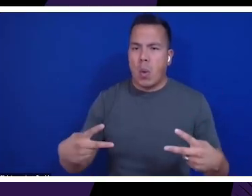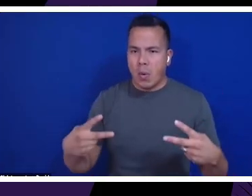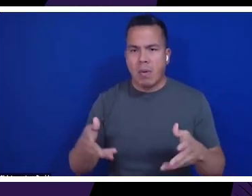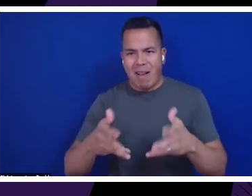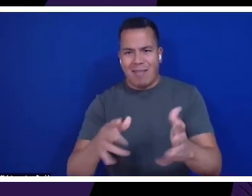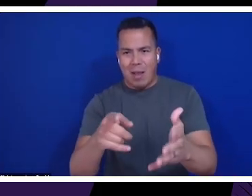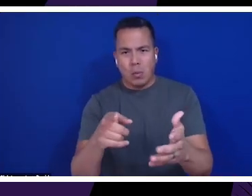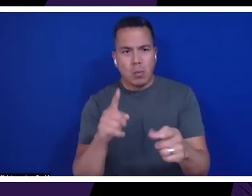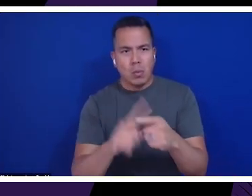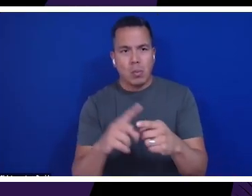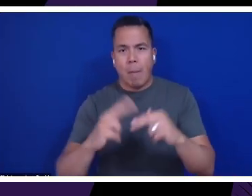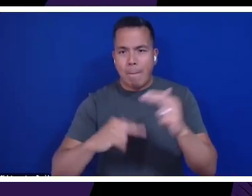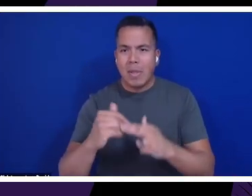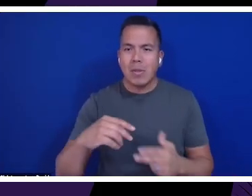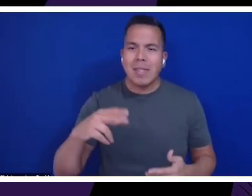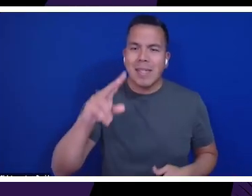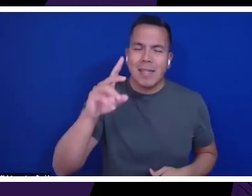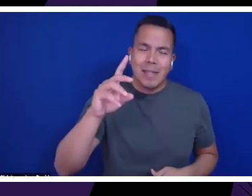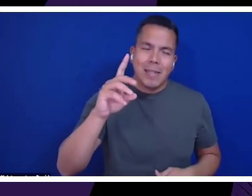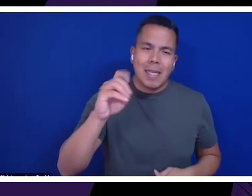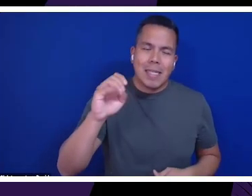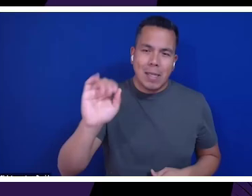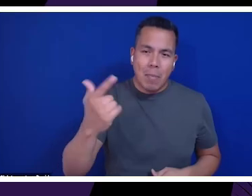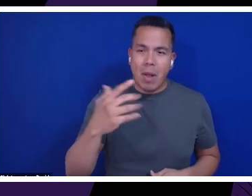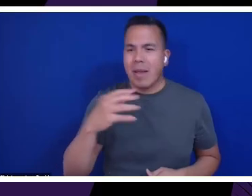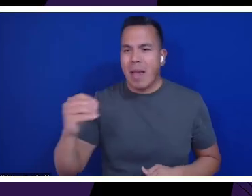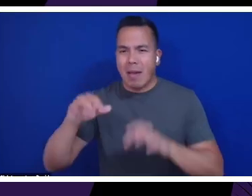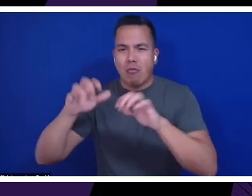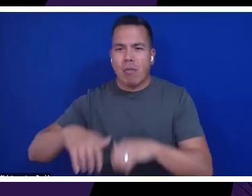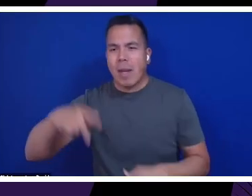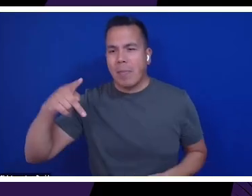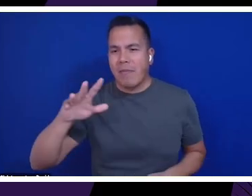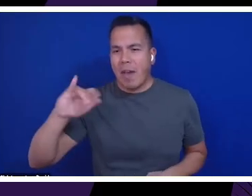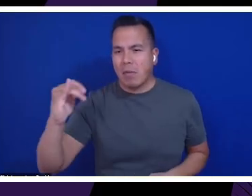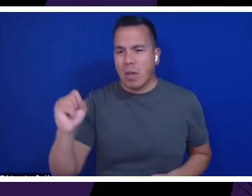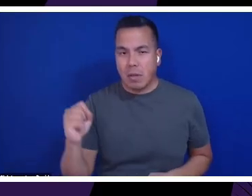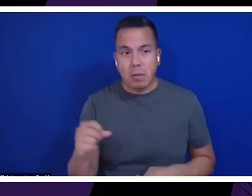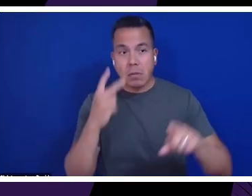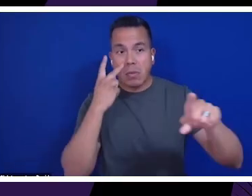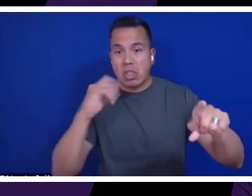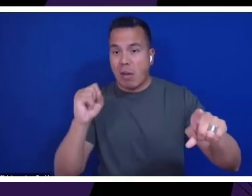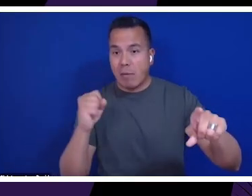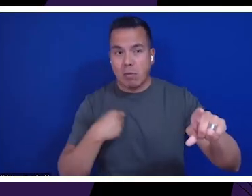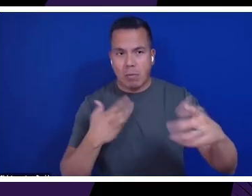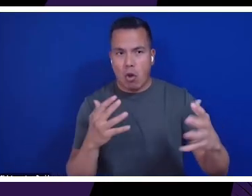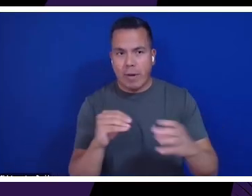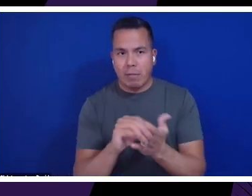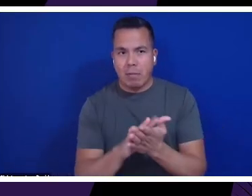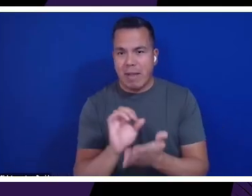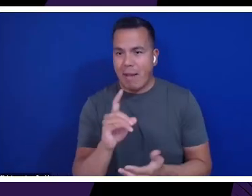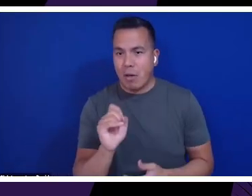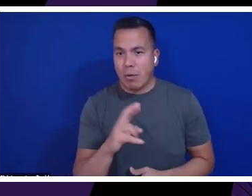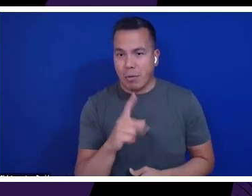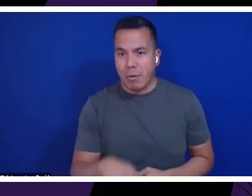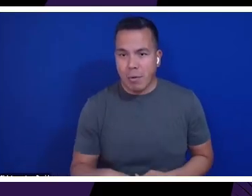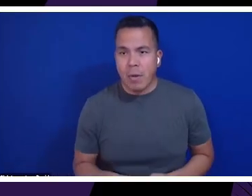build, debug, and run P5.js sketches that are written in JavaScript, as you can see there in the editor. And